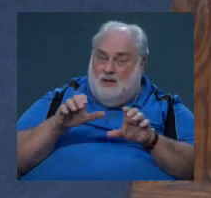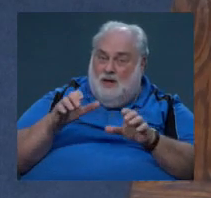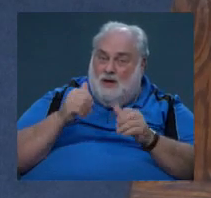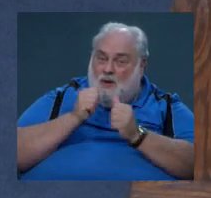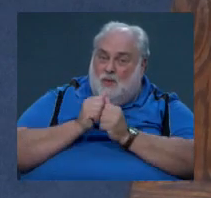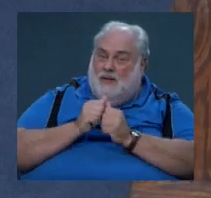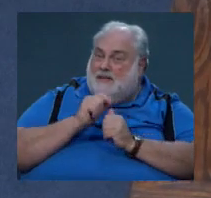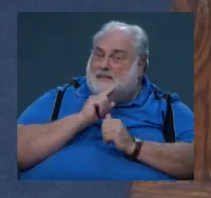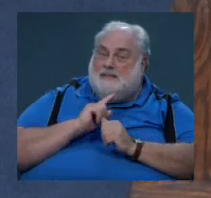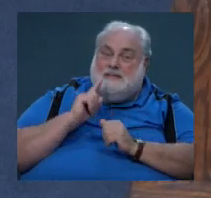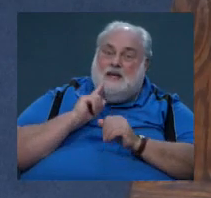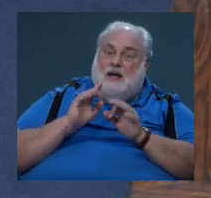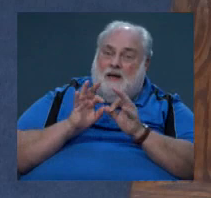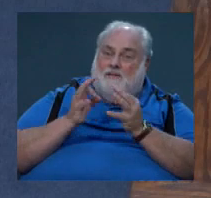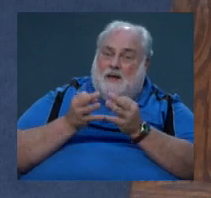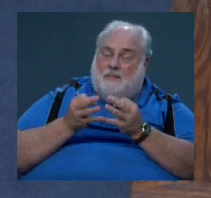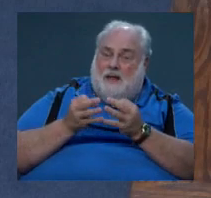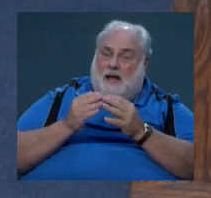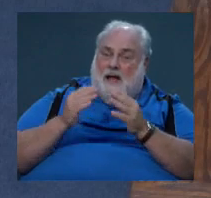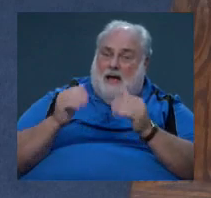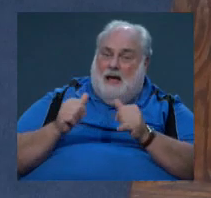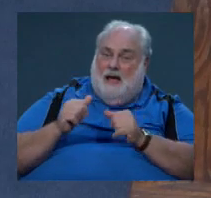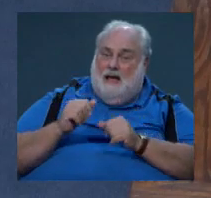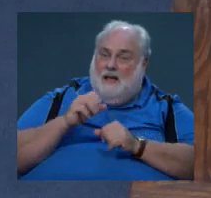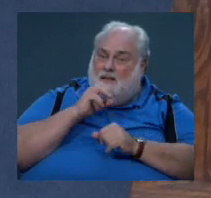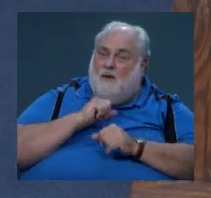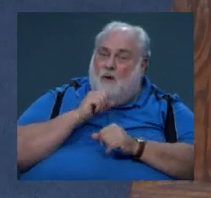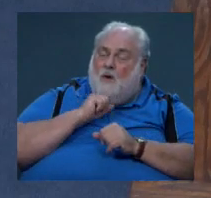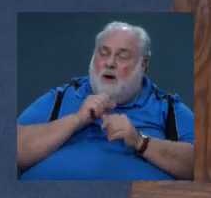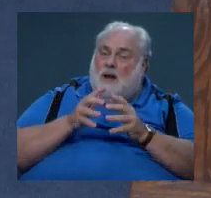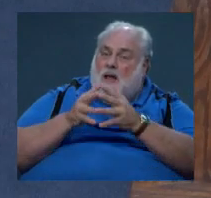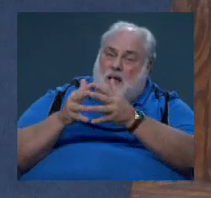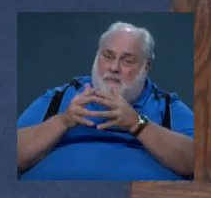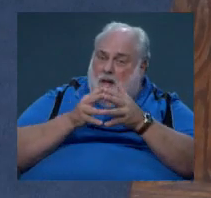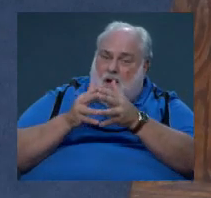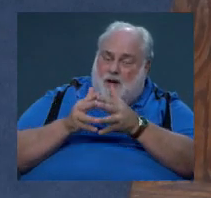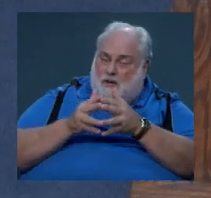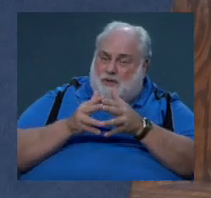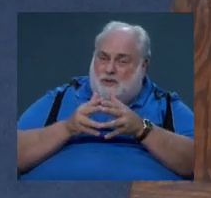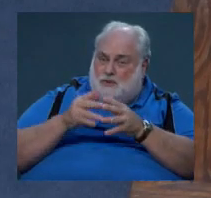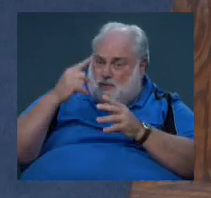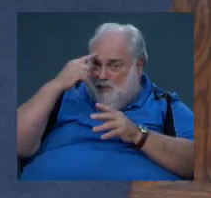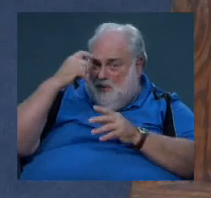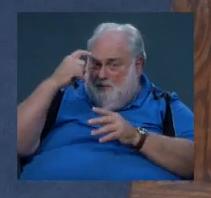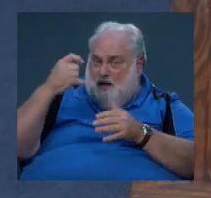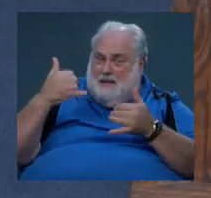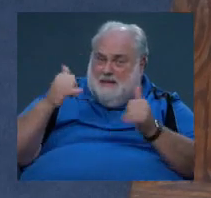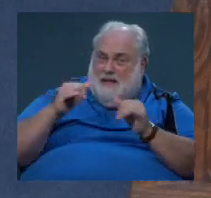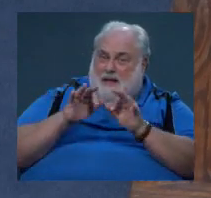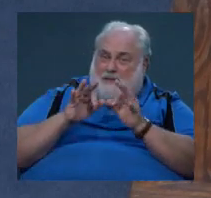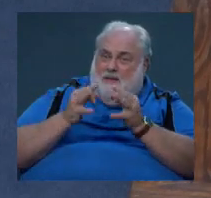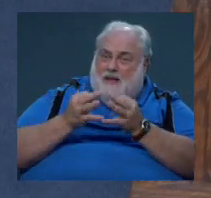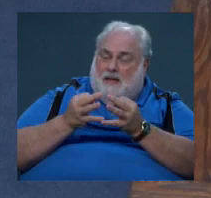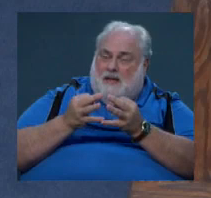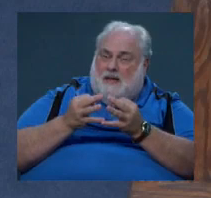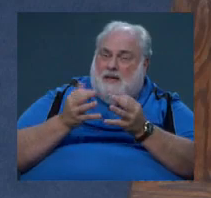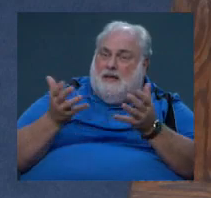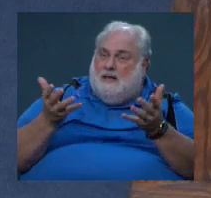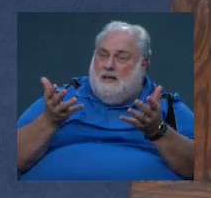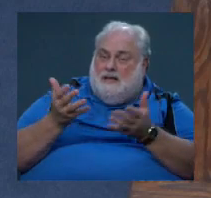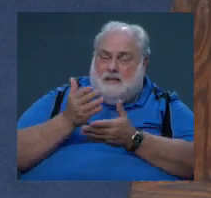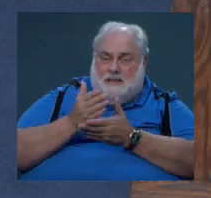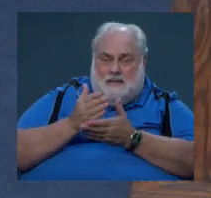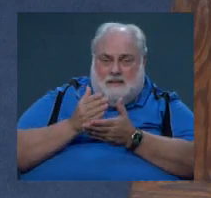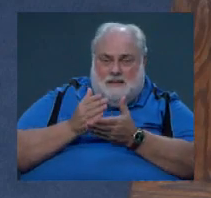with single-family housing. I know it's the old American dream, but they still families. You can get good. Some